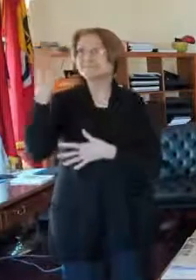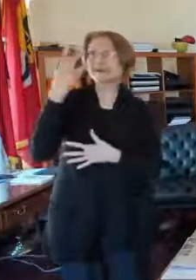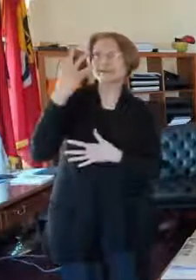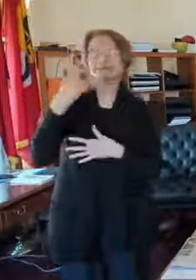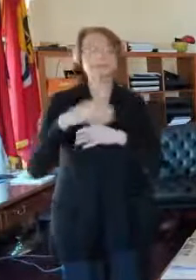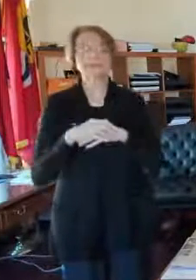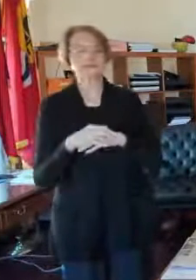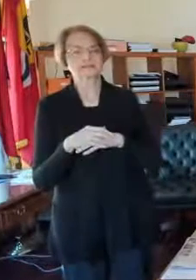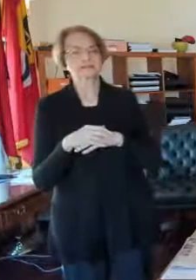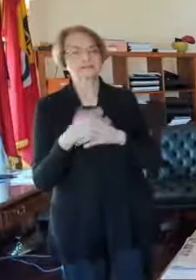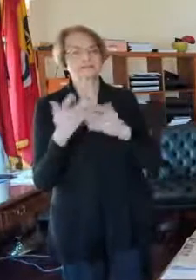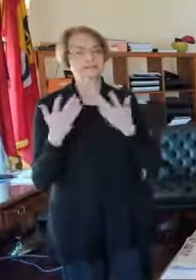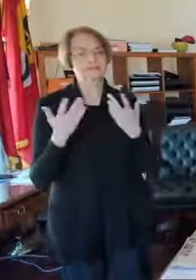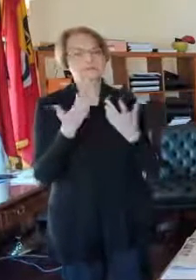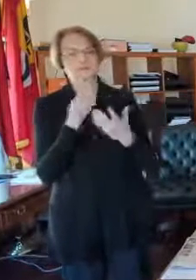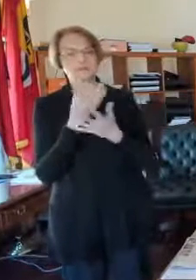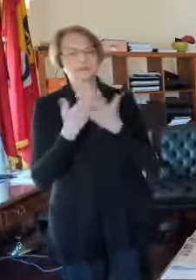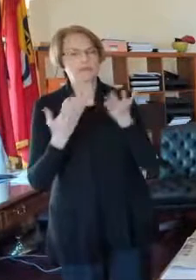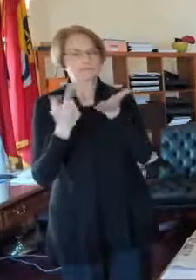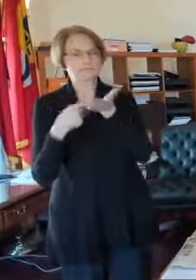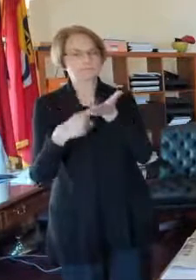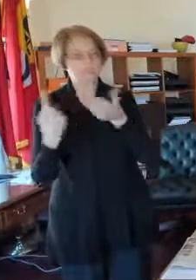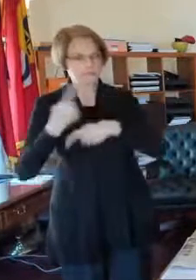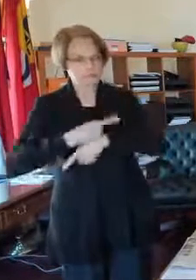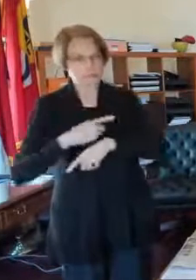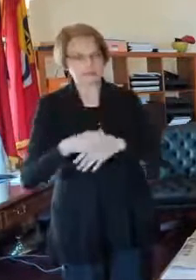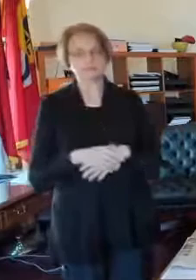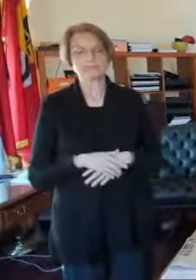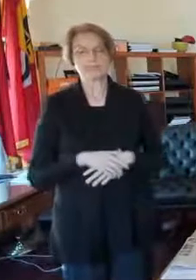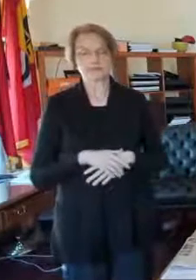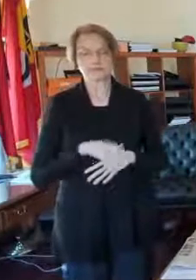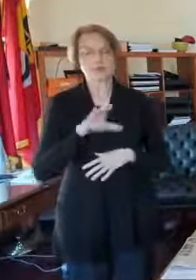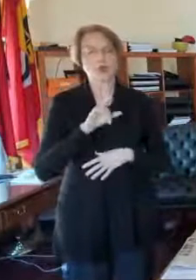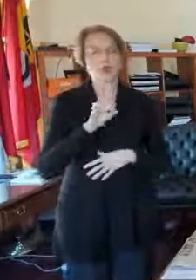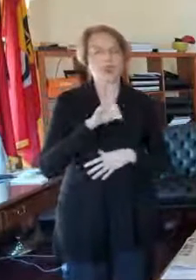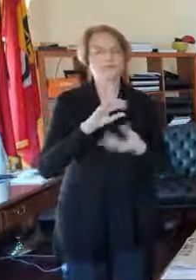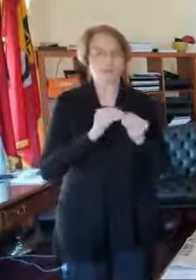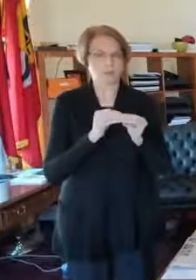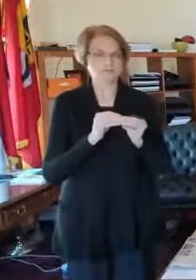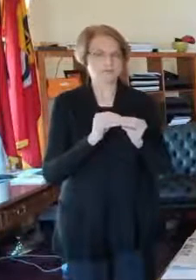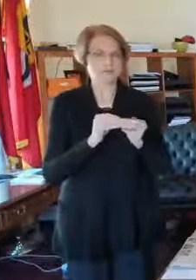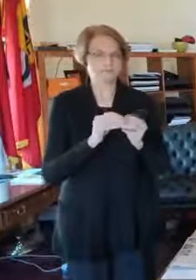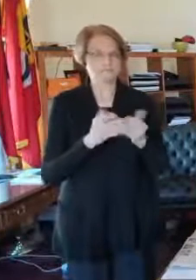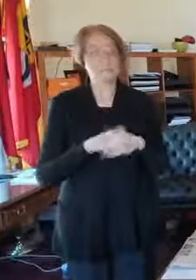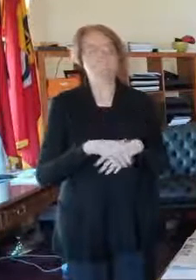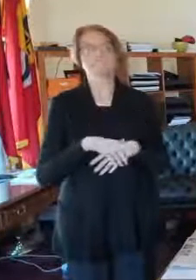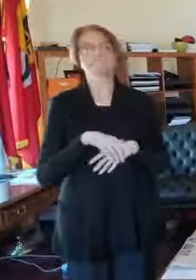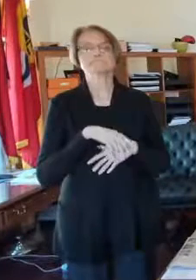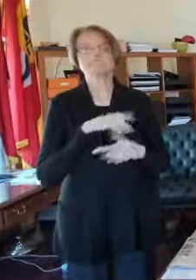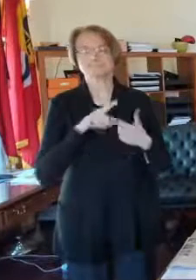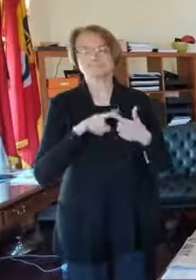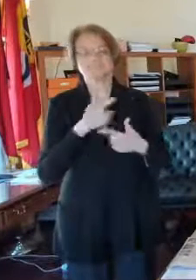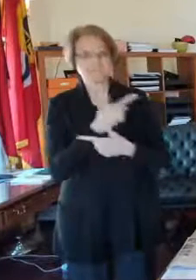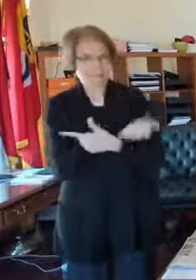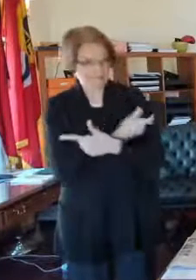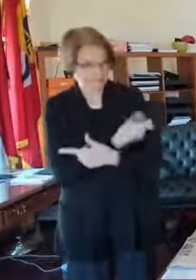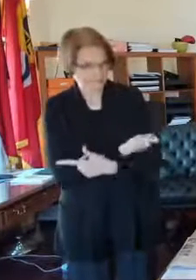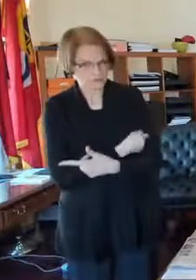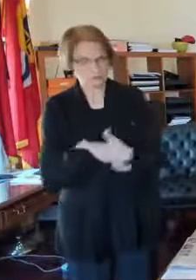Got a couple of things to visit with you about today. We're going to talk about the COVID numbers. We're going to talk about